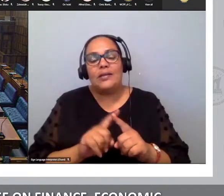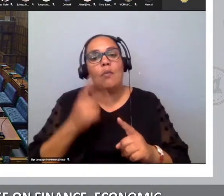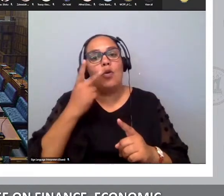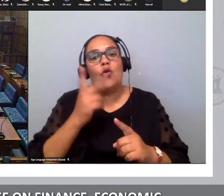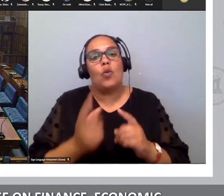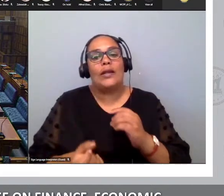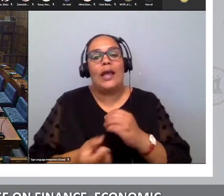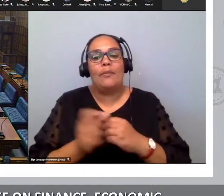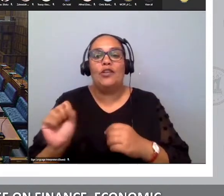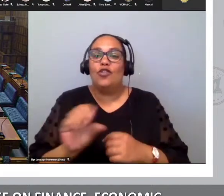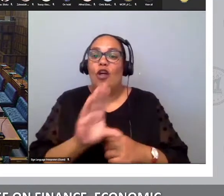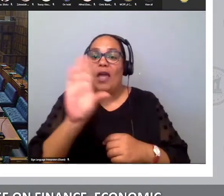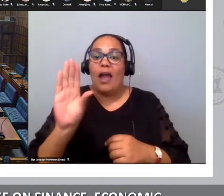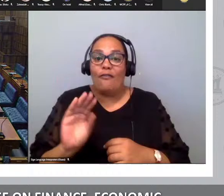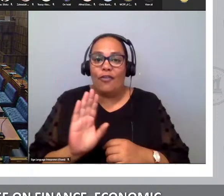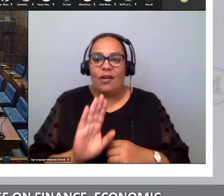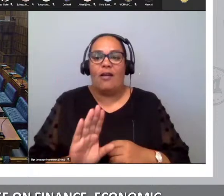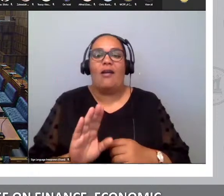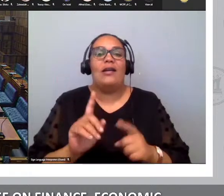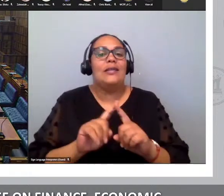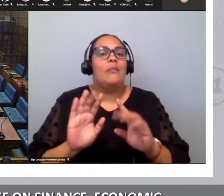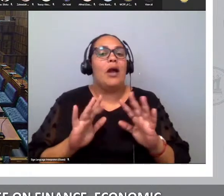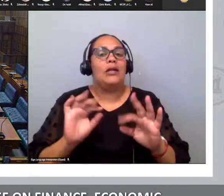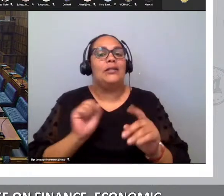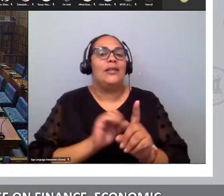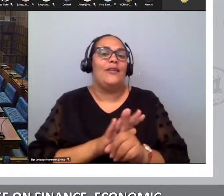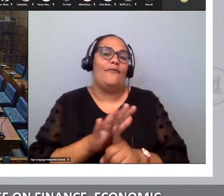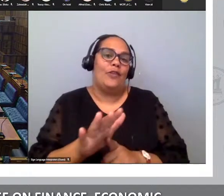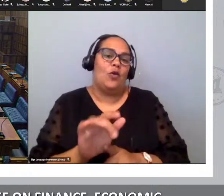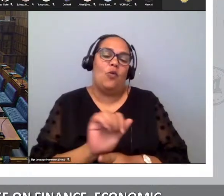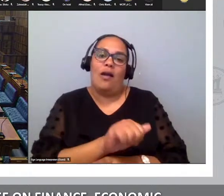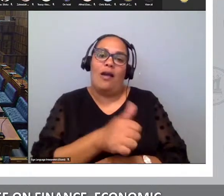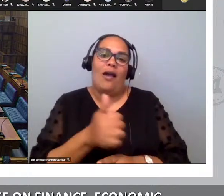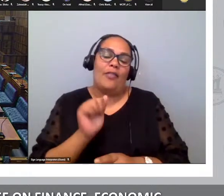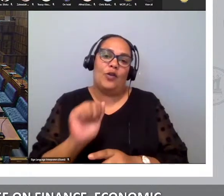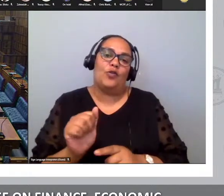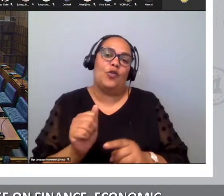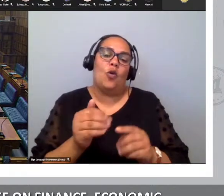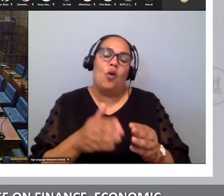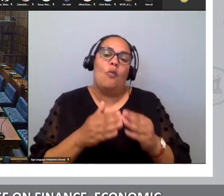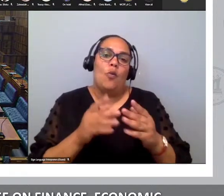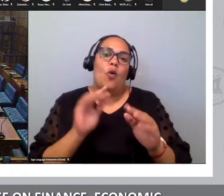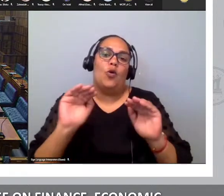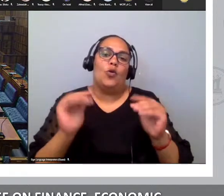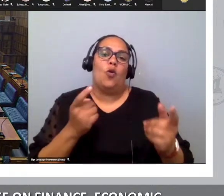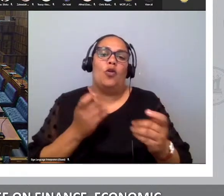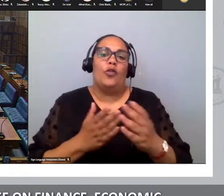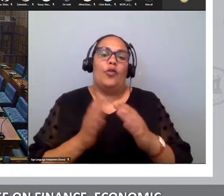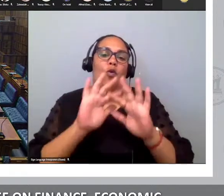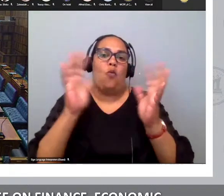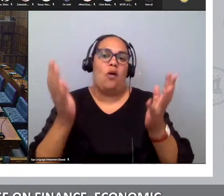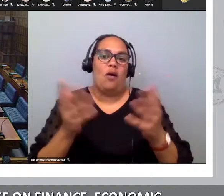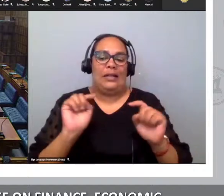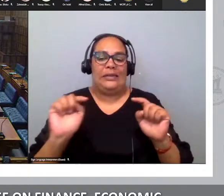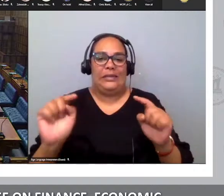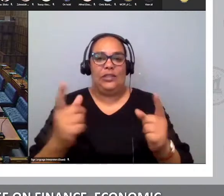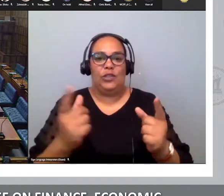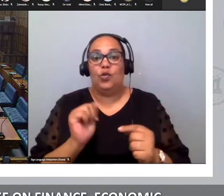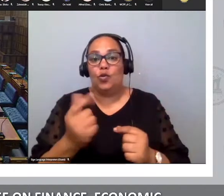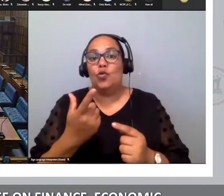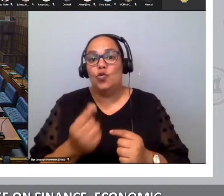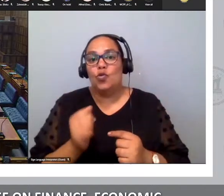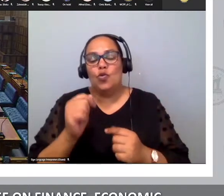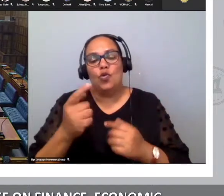happens in South Africa and how that influence the rest of of their port calls uh throughout the world they do their